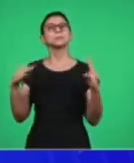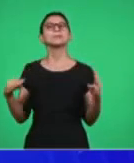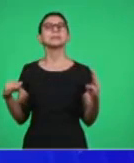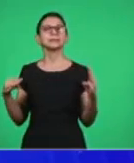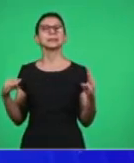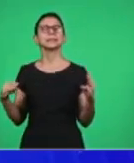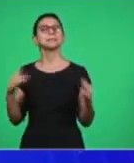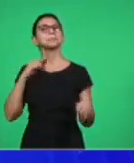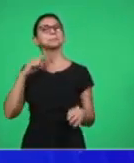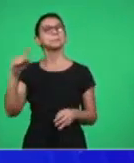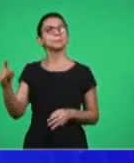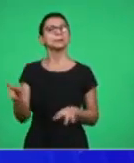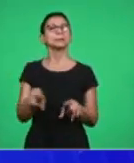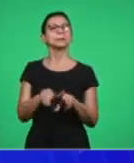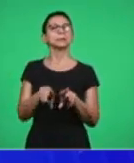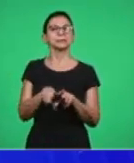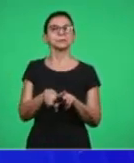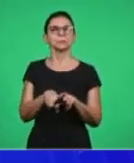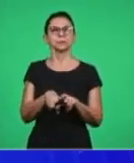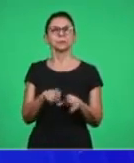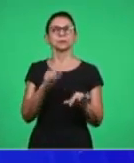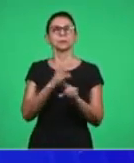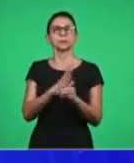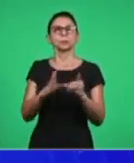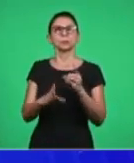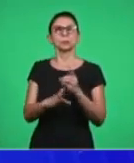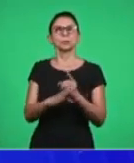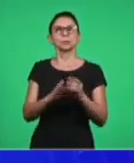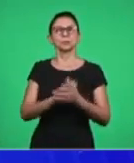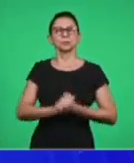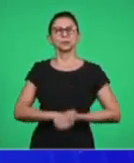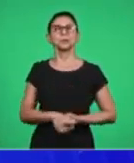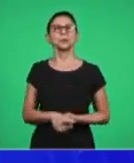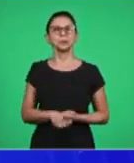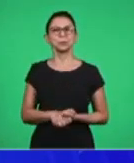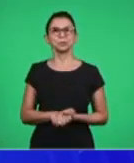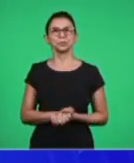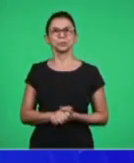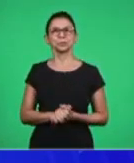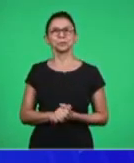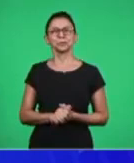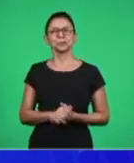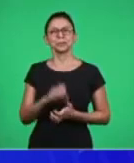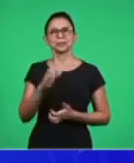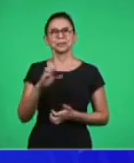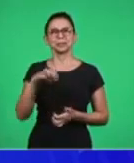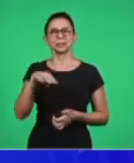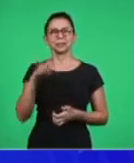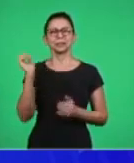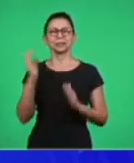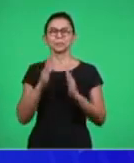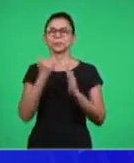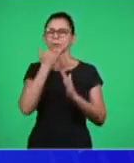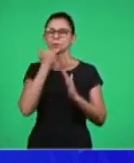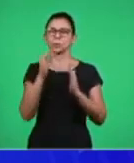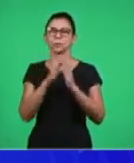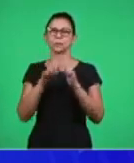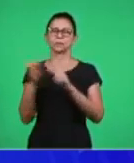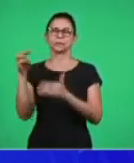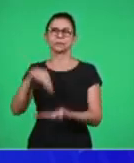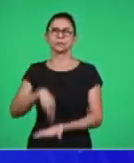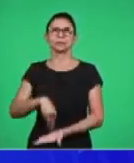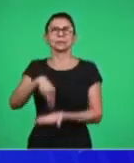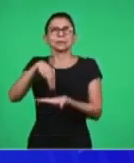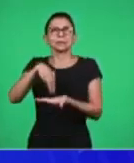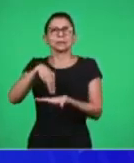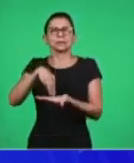there. In Lajim, Minas Gerais, we began a service of Third Age in Semi Christian Maranatha Christian Church